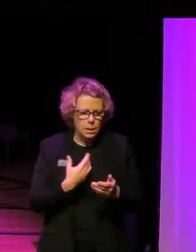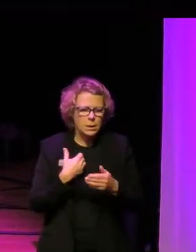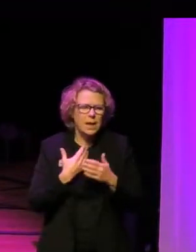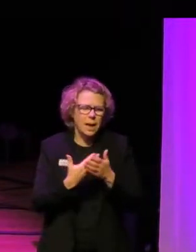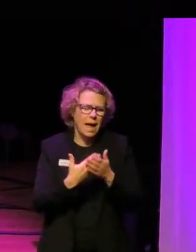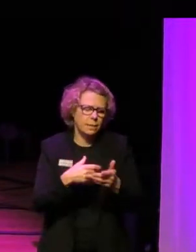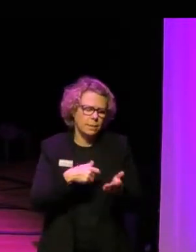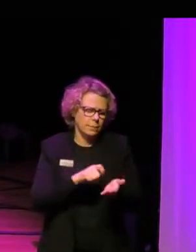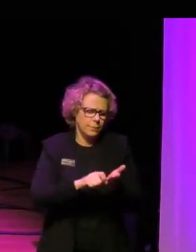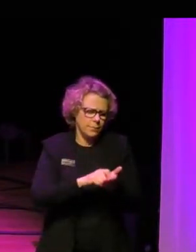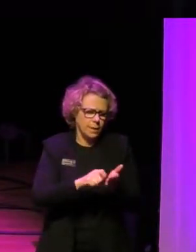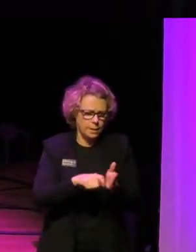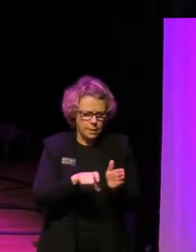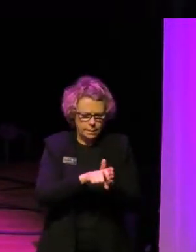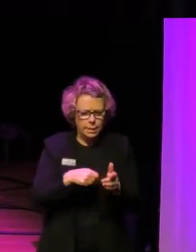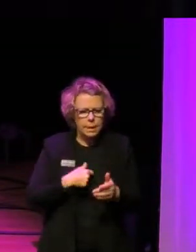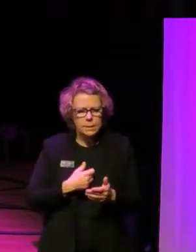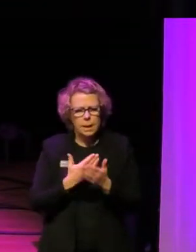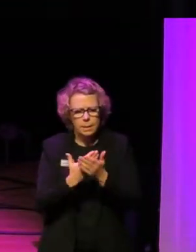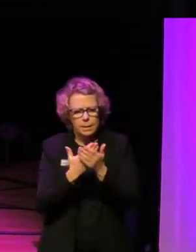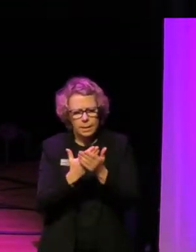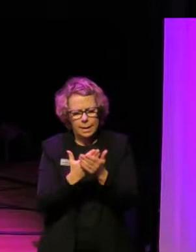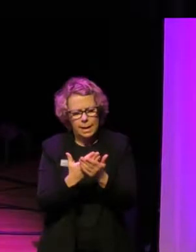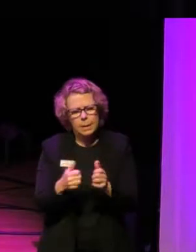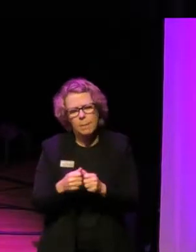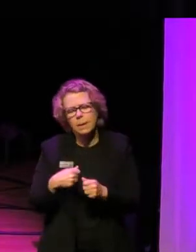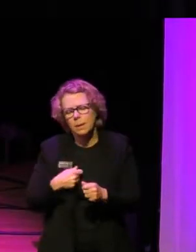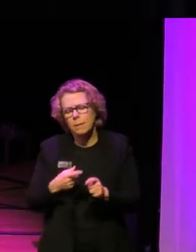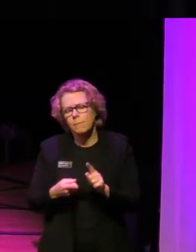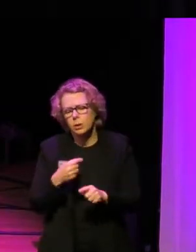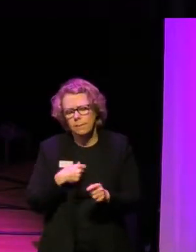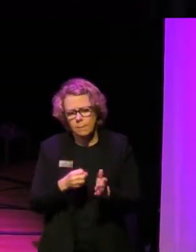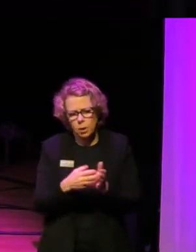you just very shortly what that poem was about.